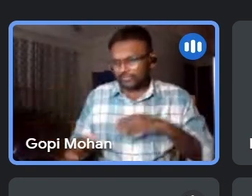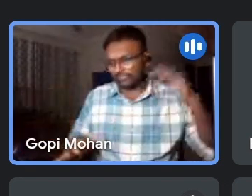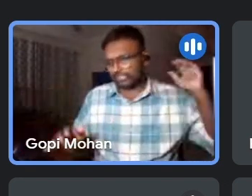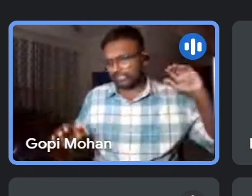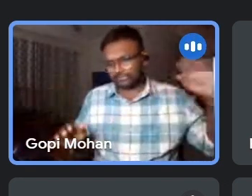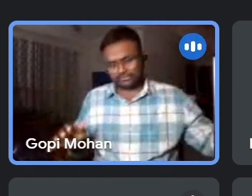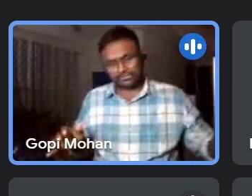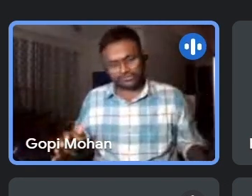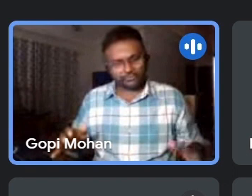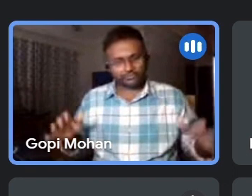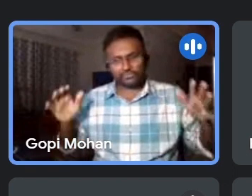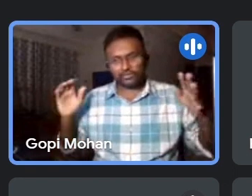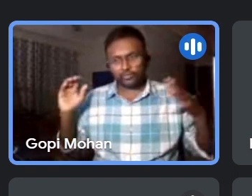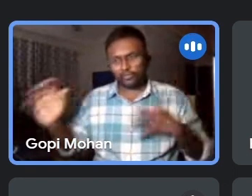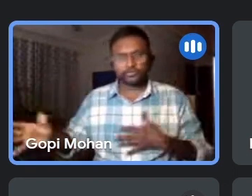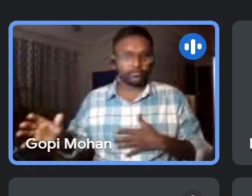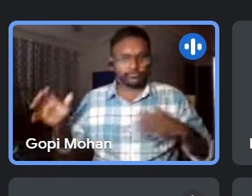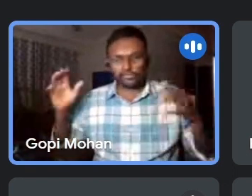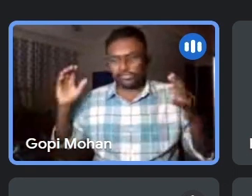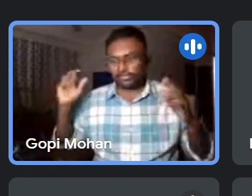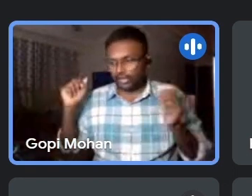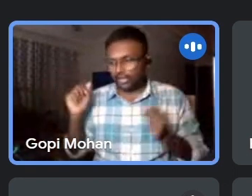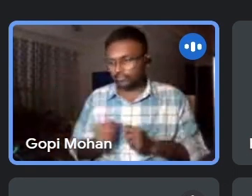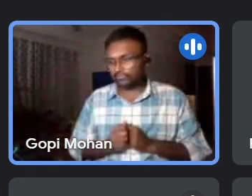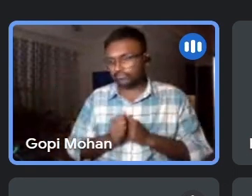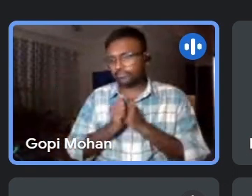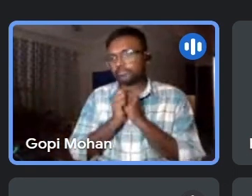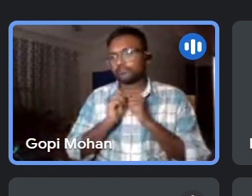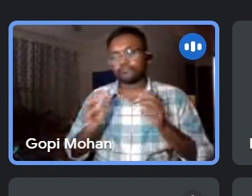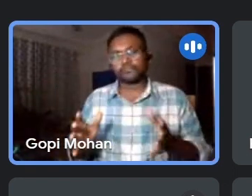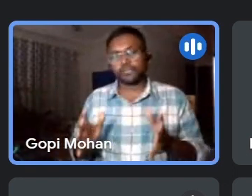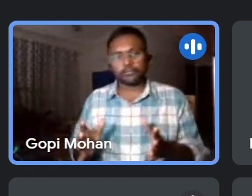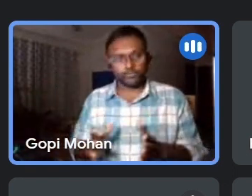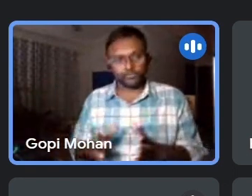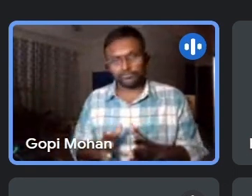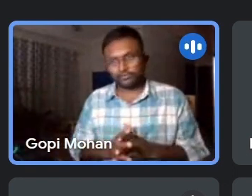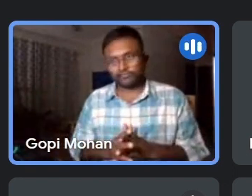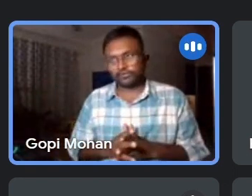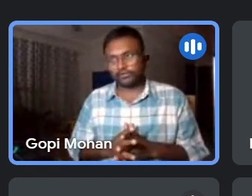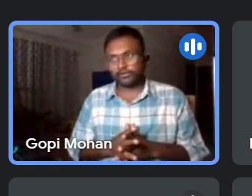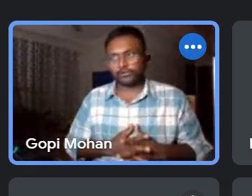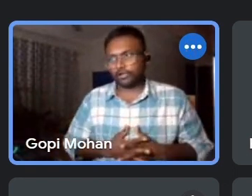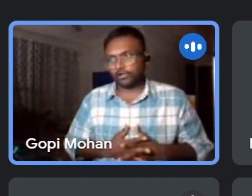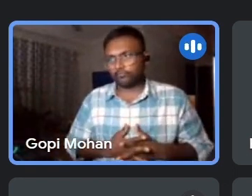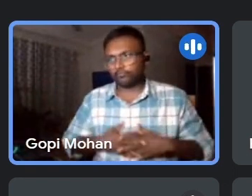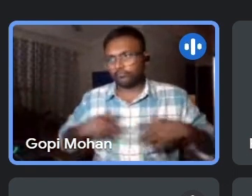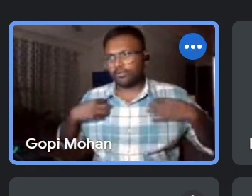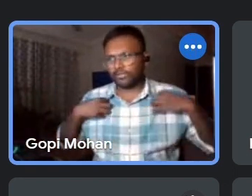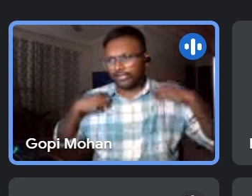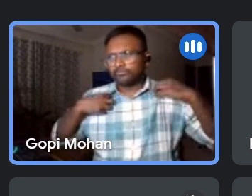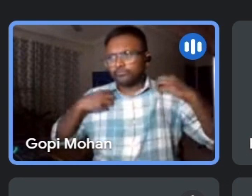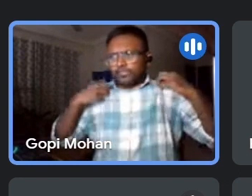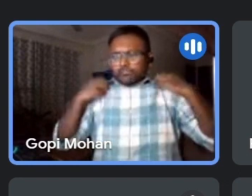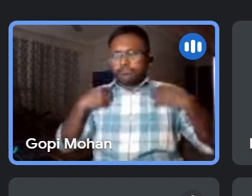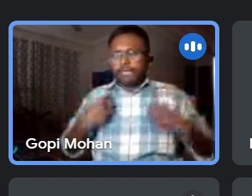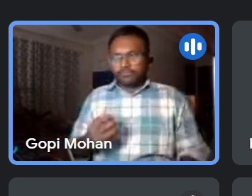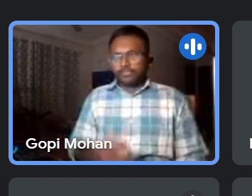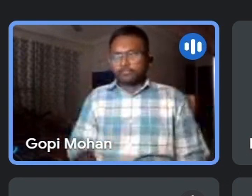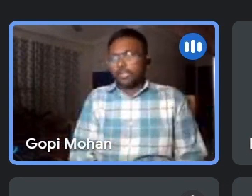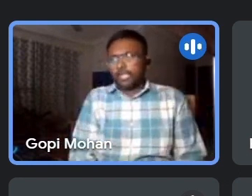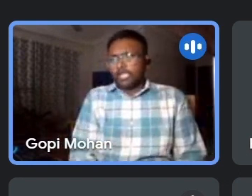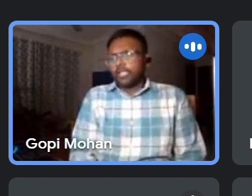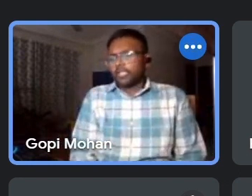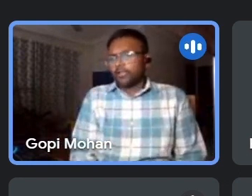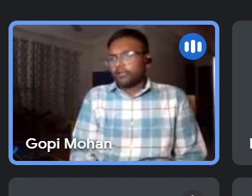Anxiety was there, the dyslexia was there, work was there, and I was just trying to figure out myself. And I mean, it was a very bad